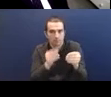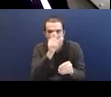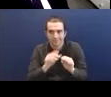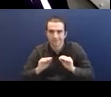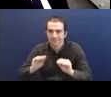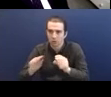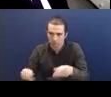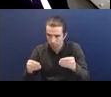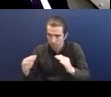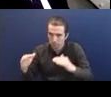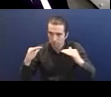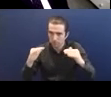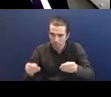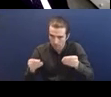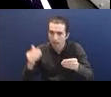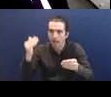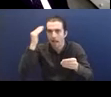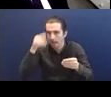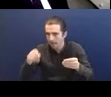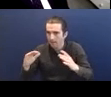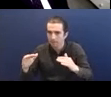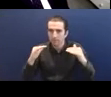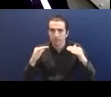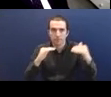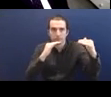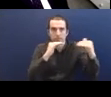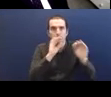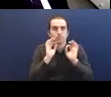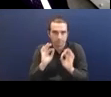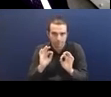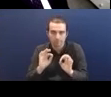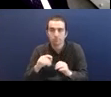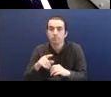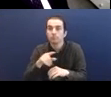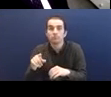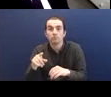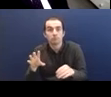particular child. Inclusive education is not about being perfect, it's about